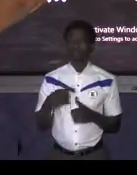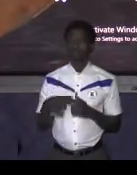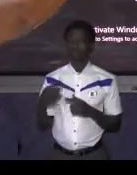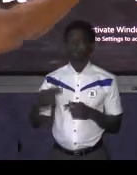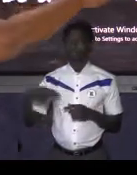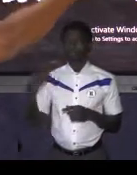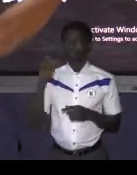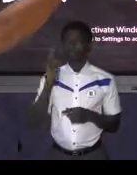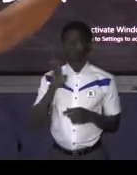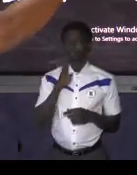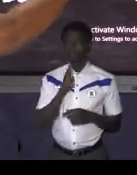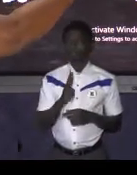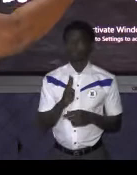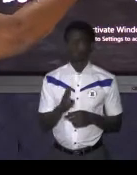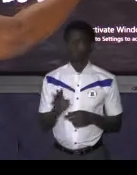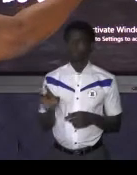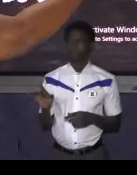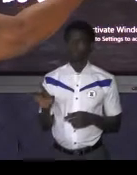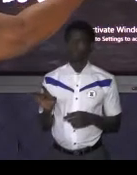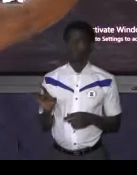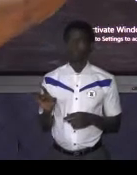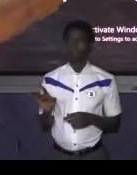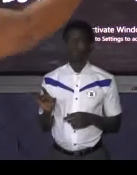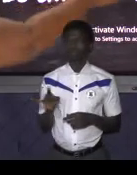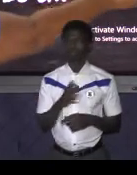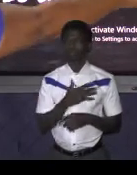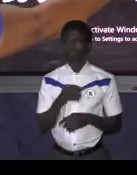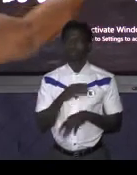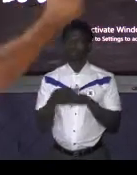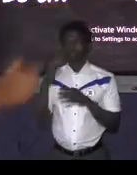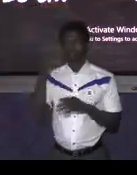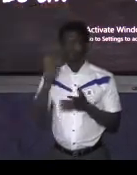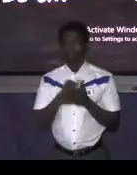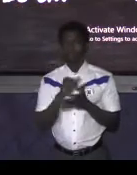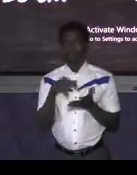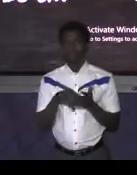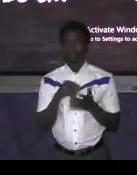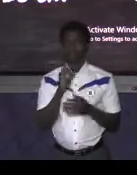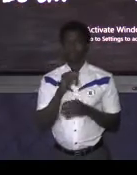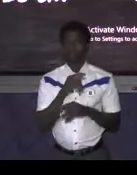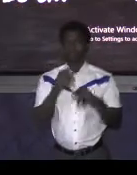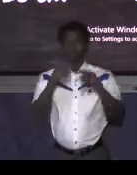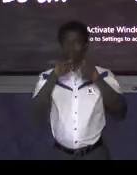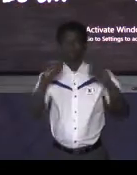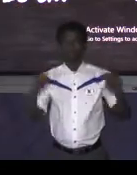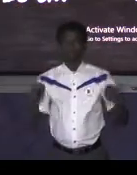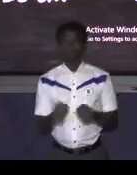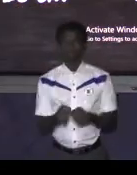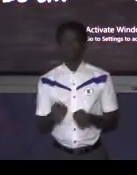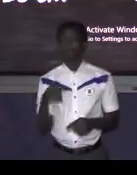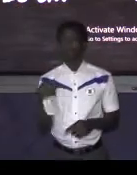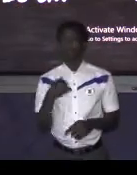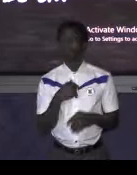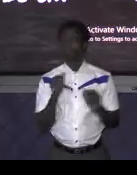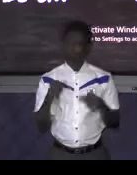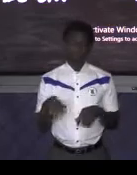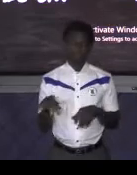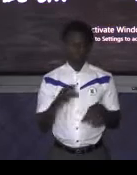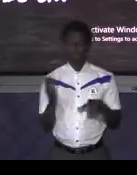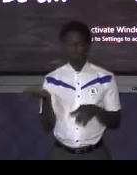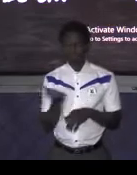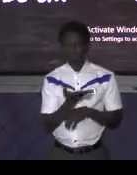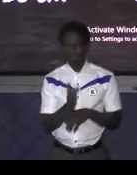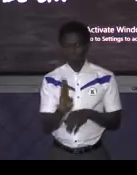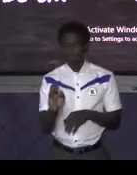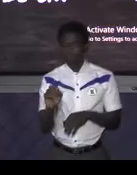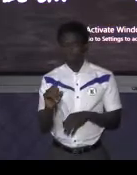height is still 8. And don't forget that this one is a triangle. Okay, so we can do half base times height. So